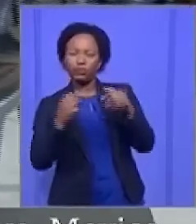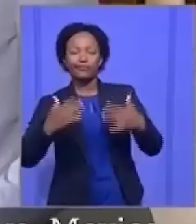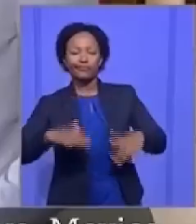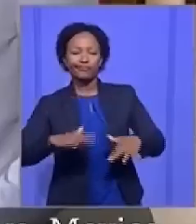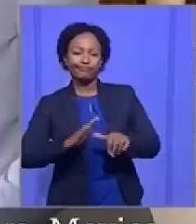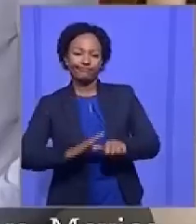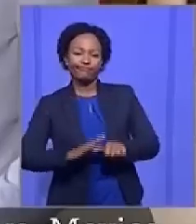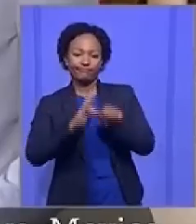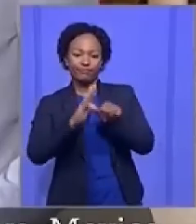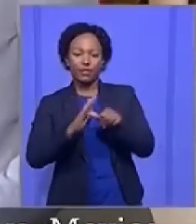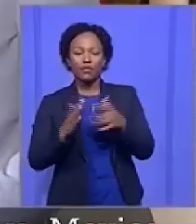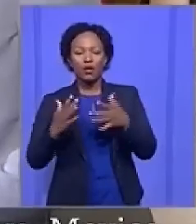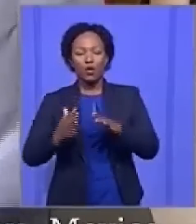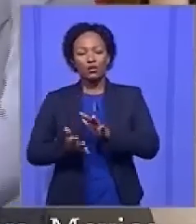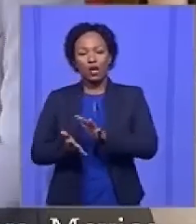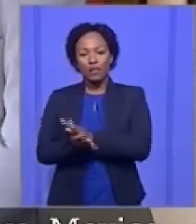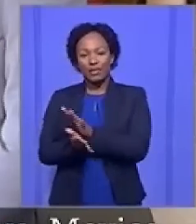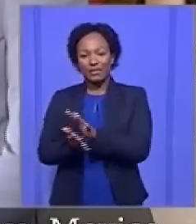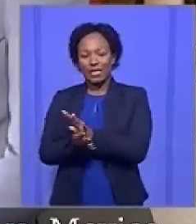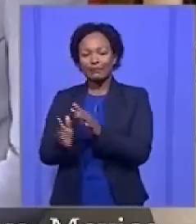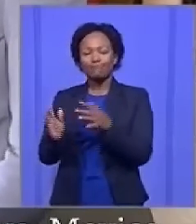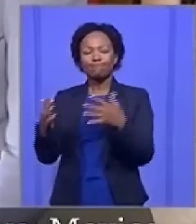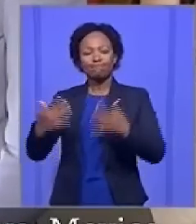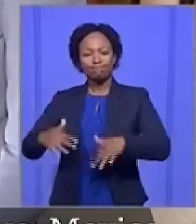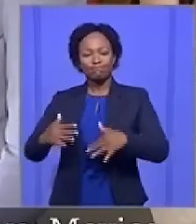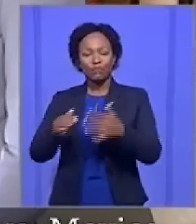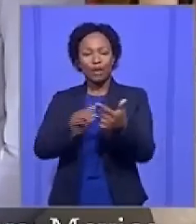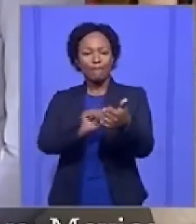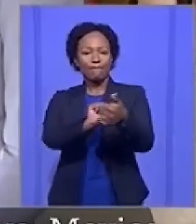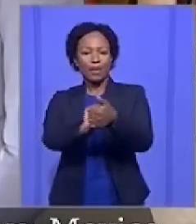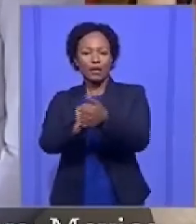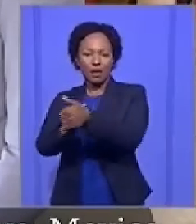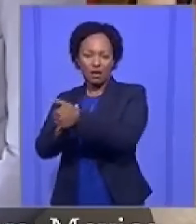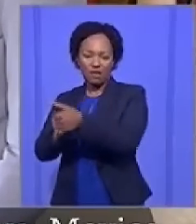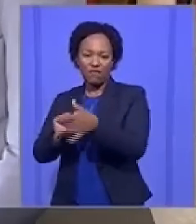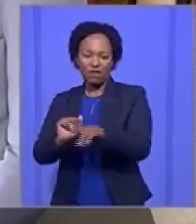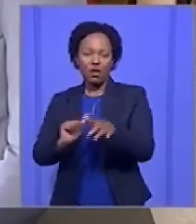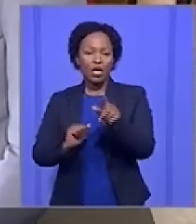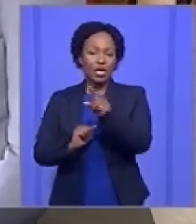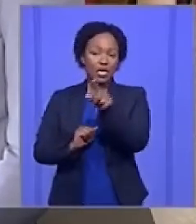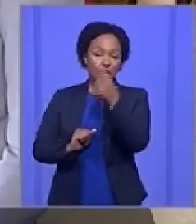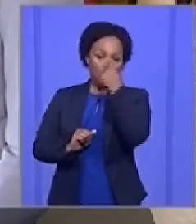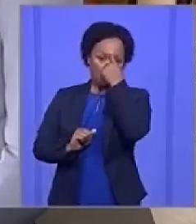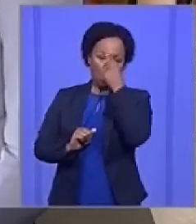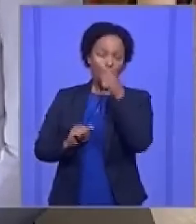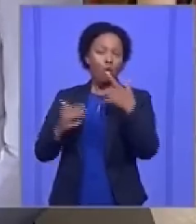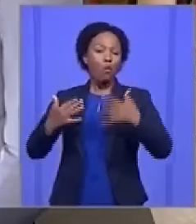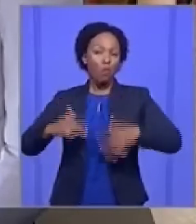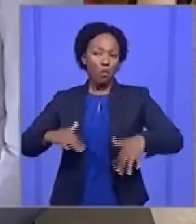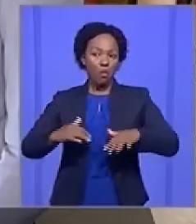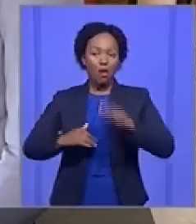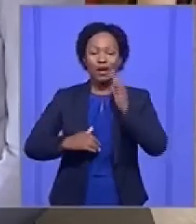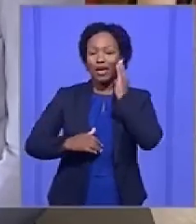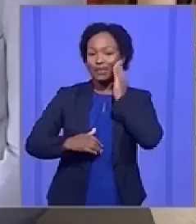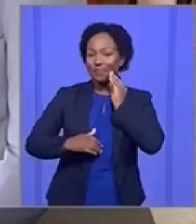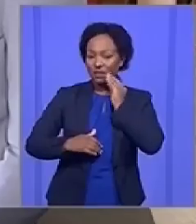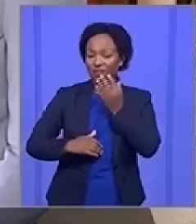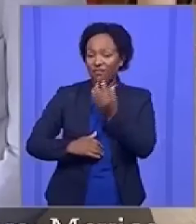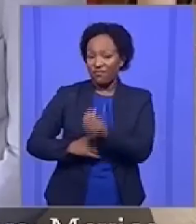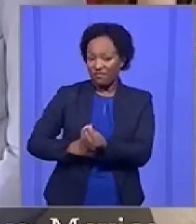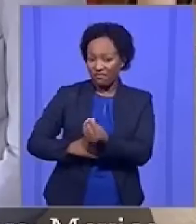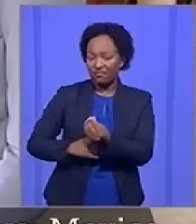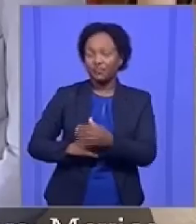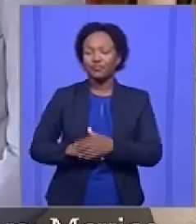to appreciate and thank KK Butler for helping me with sparring, as he knows he's got a lot of experience,